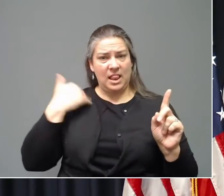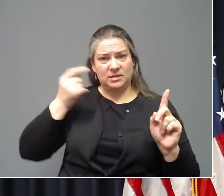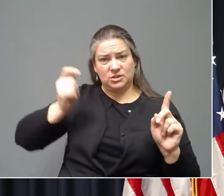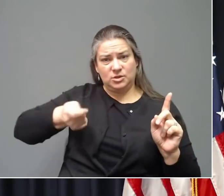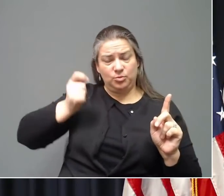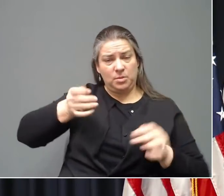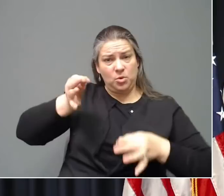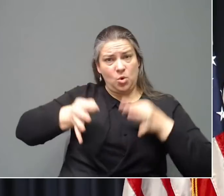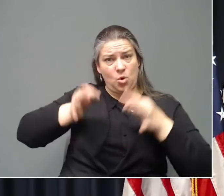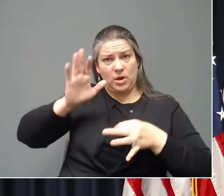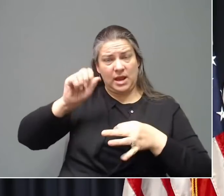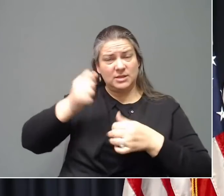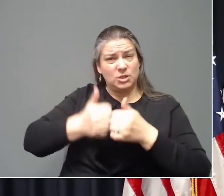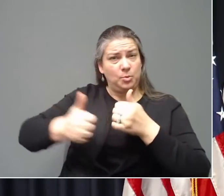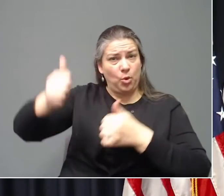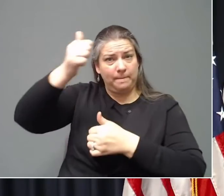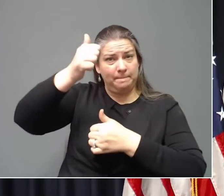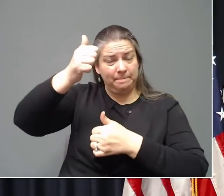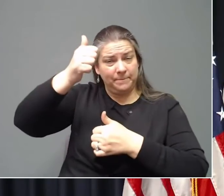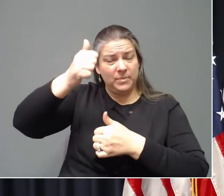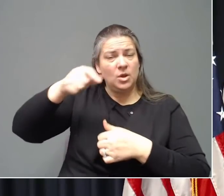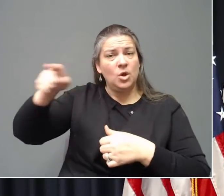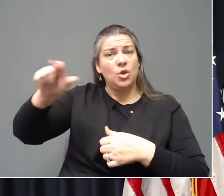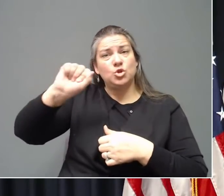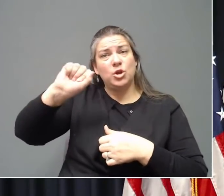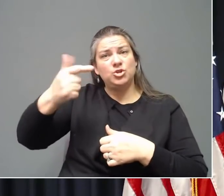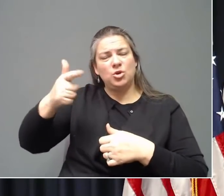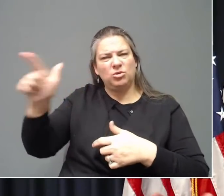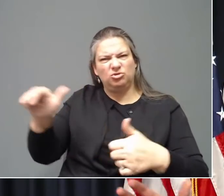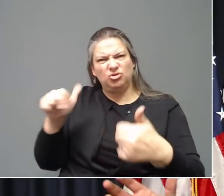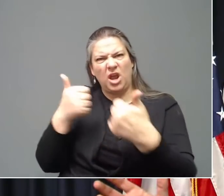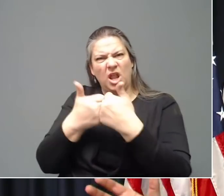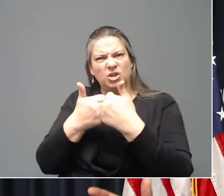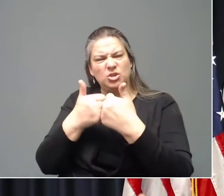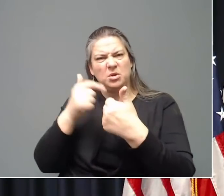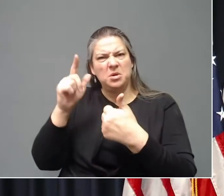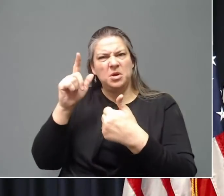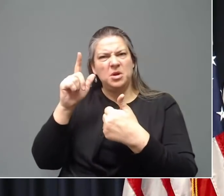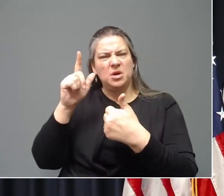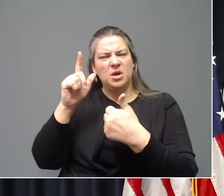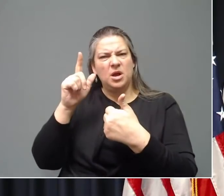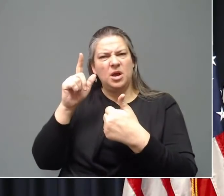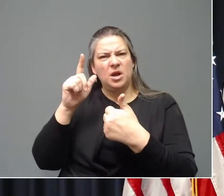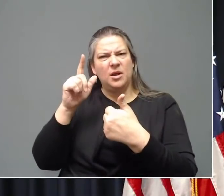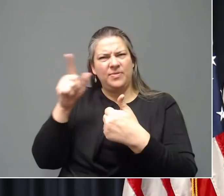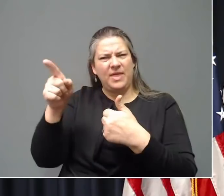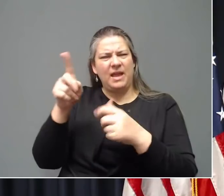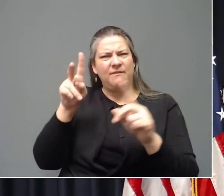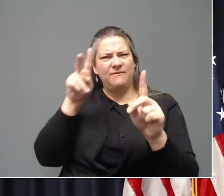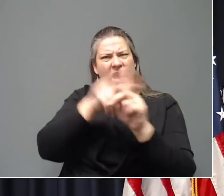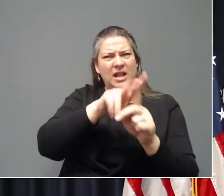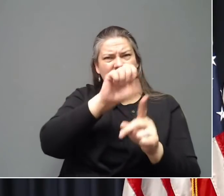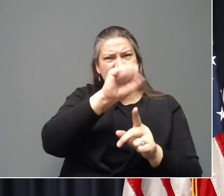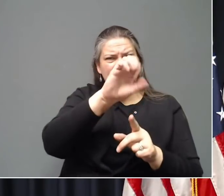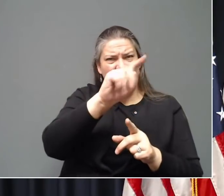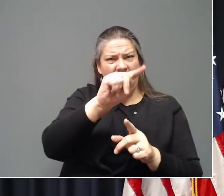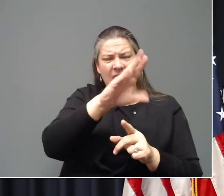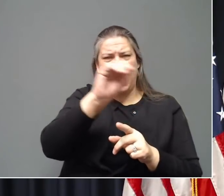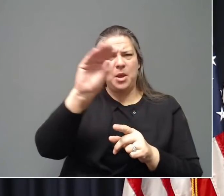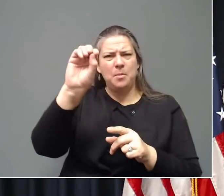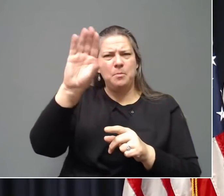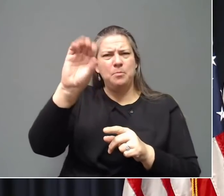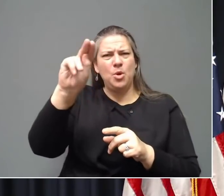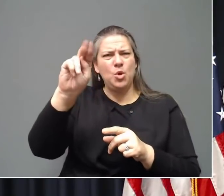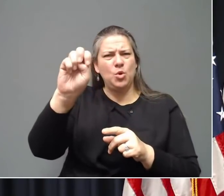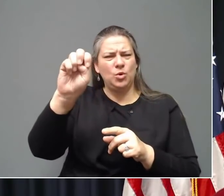the Attorney General challenged the powers of the governor, which, by the way, they were filed in Scott and Boone Circuit Courts. So to suggest that all